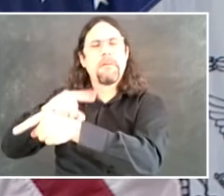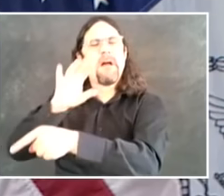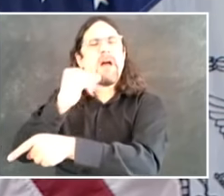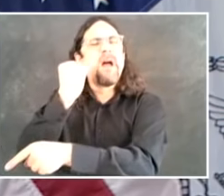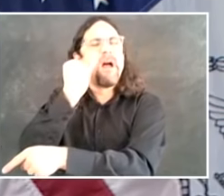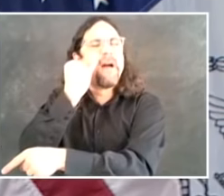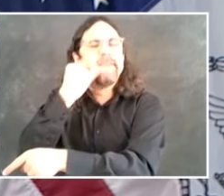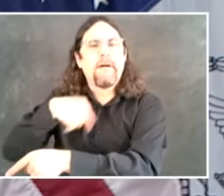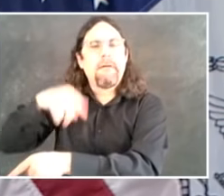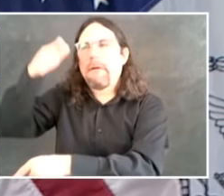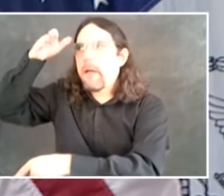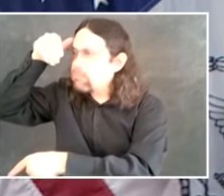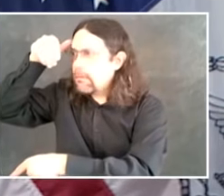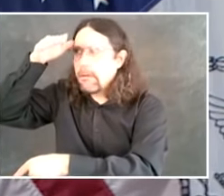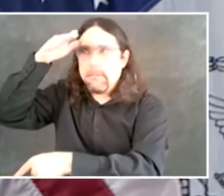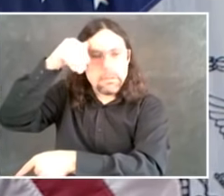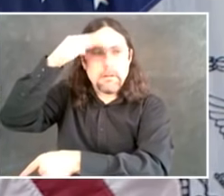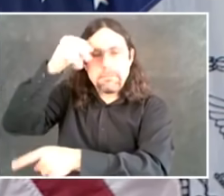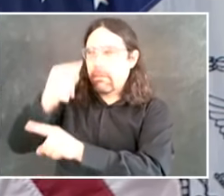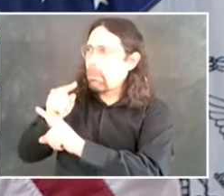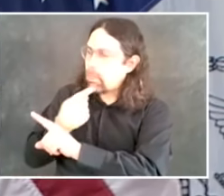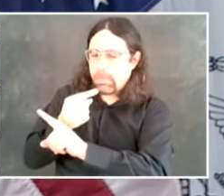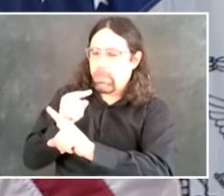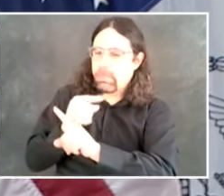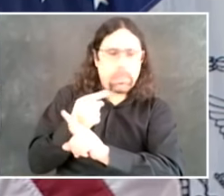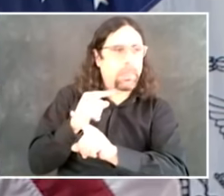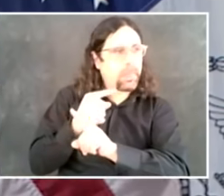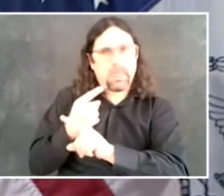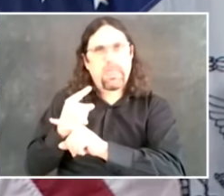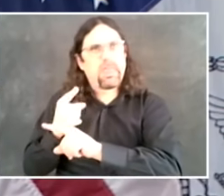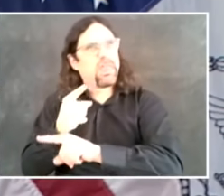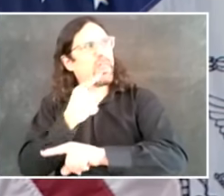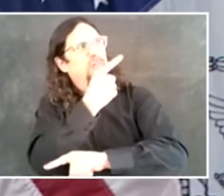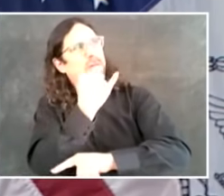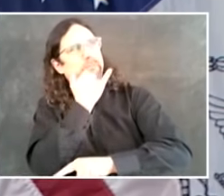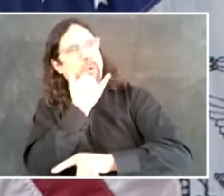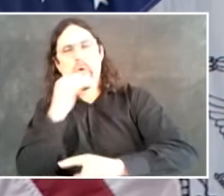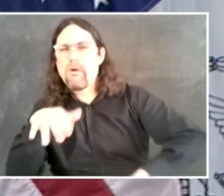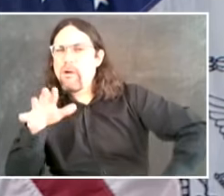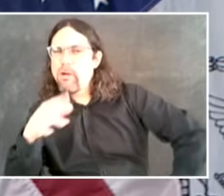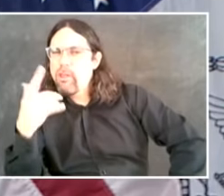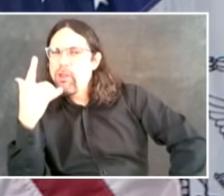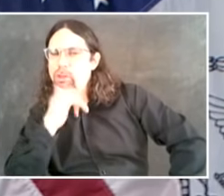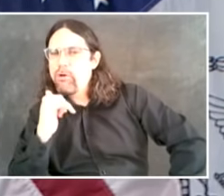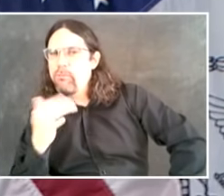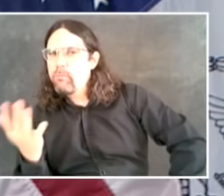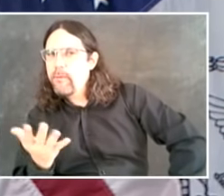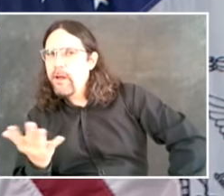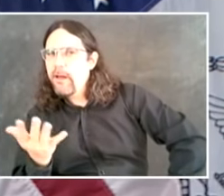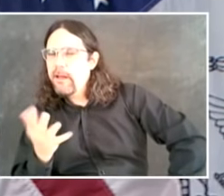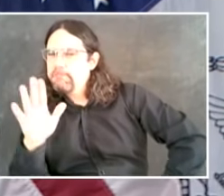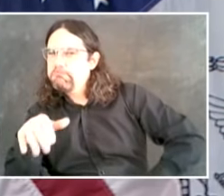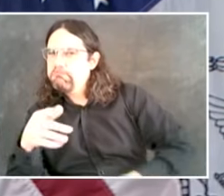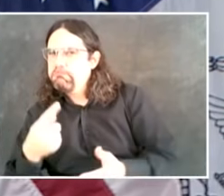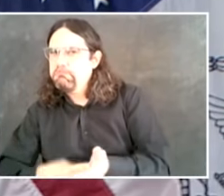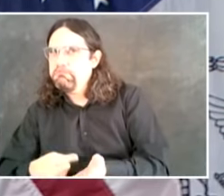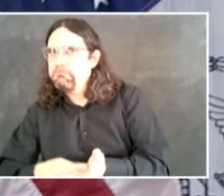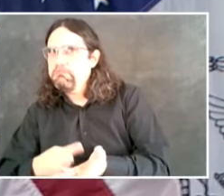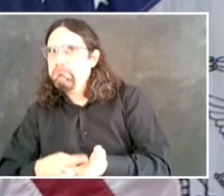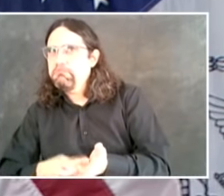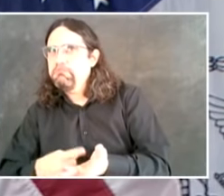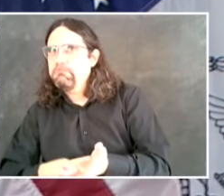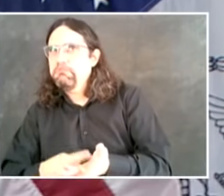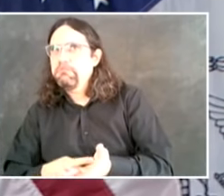us focused? I'm going to come back to that ugly word, that dirty word I mentioned the other day,